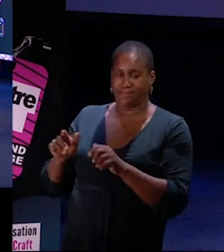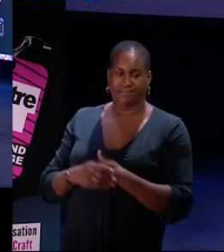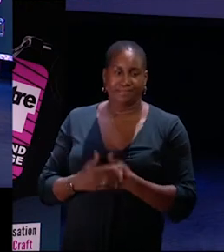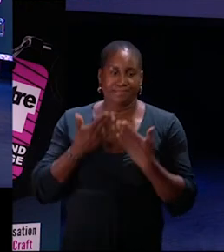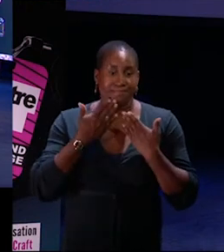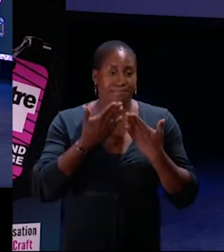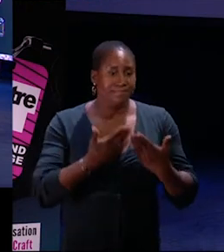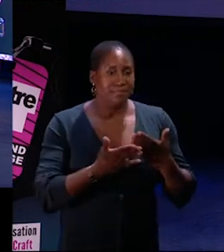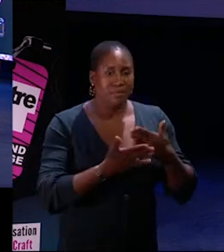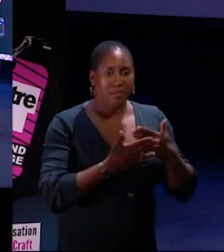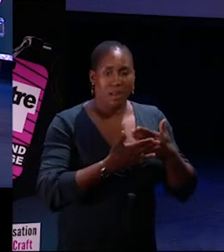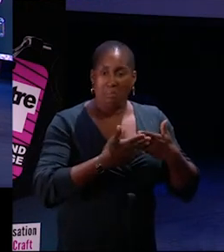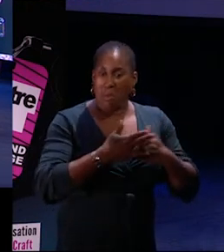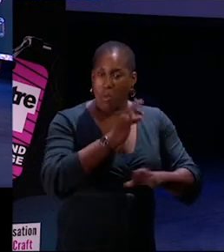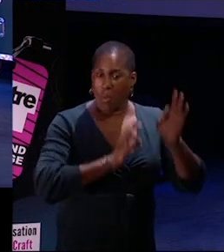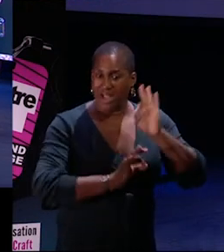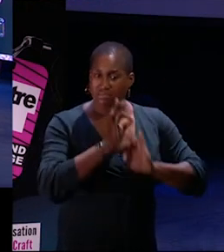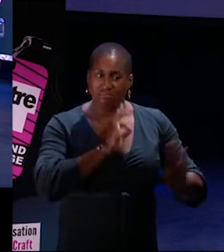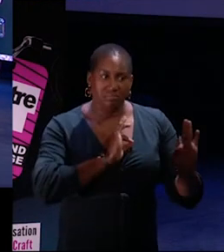a question? A couple of questions down here.